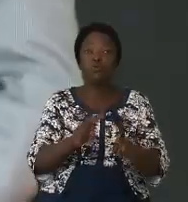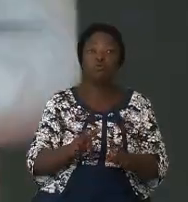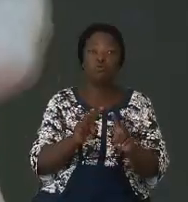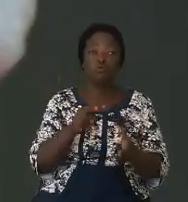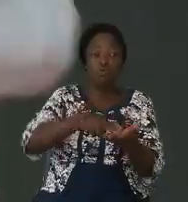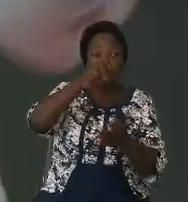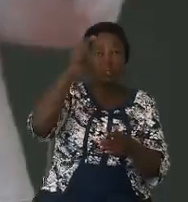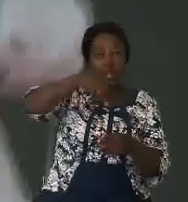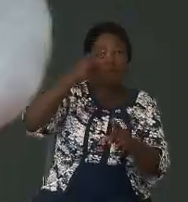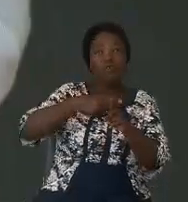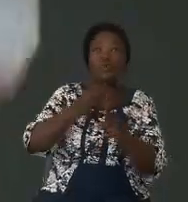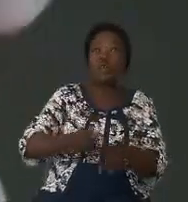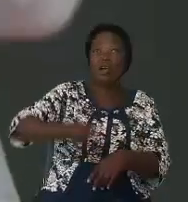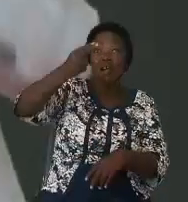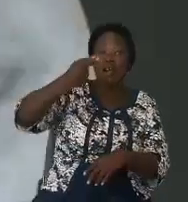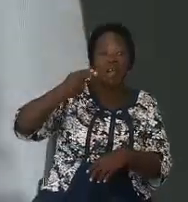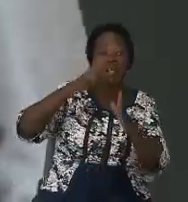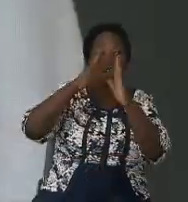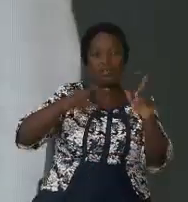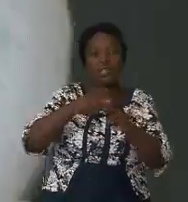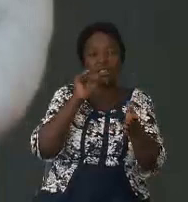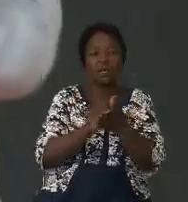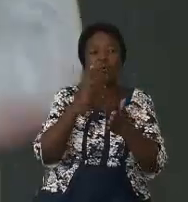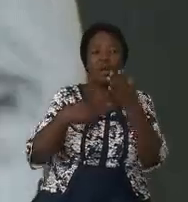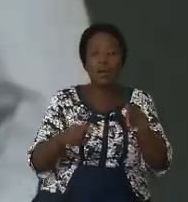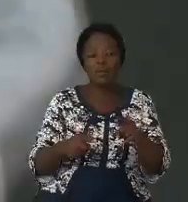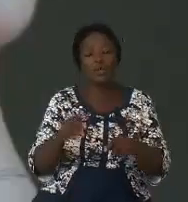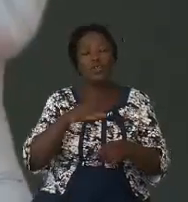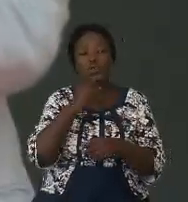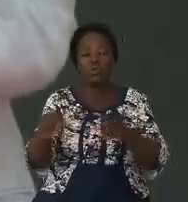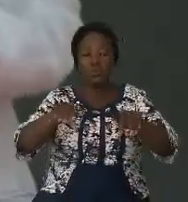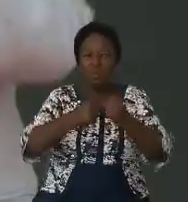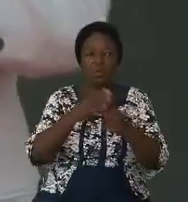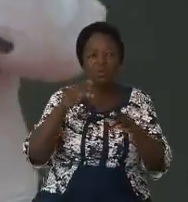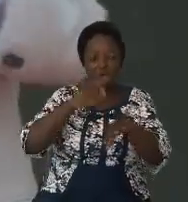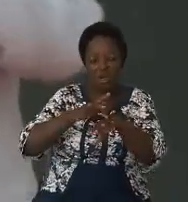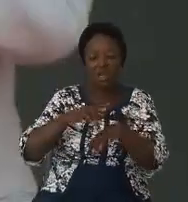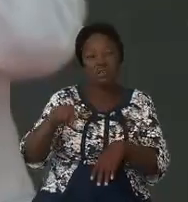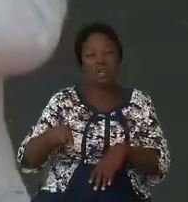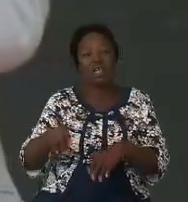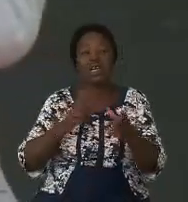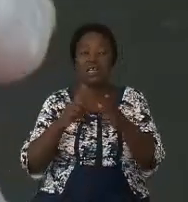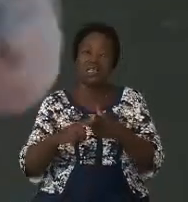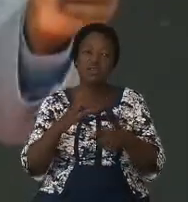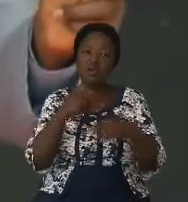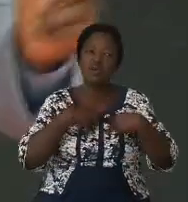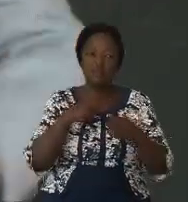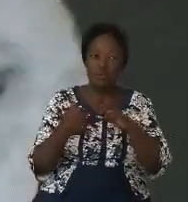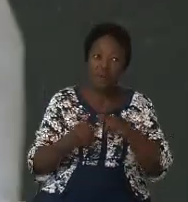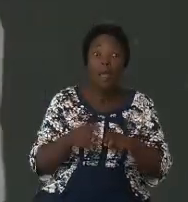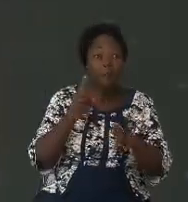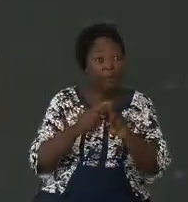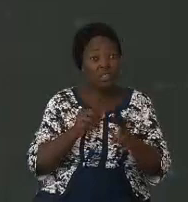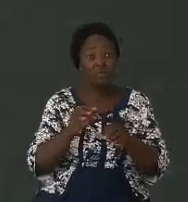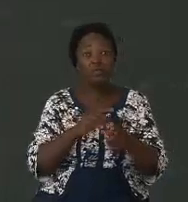gravity. Else much, he said, it will break, he said, it will die. Whatsoever a man soweth, that